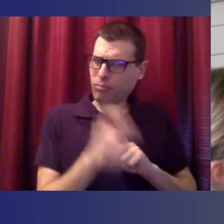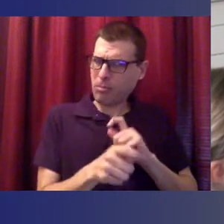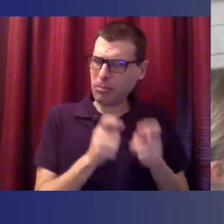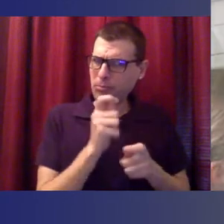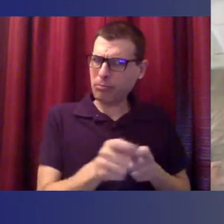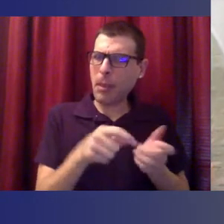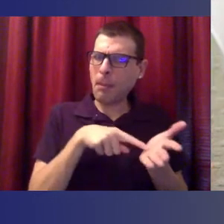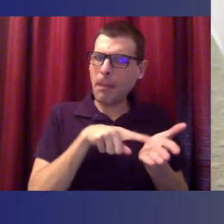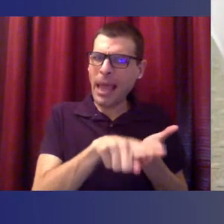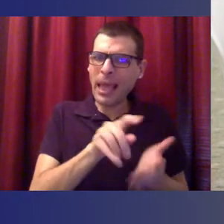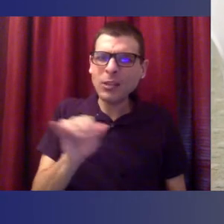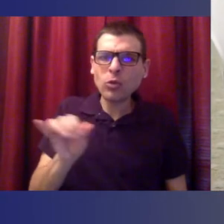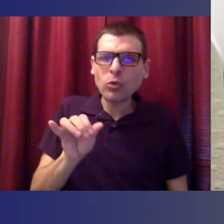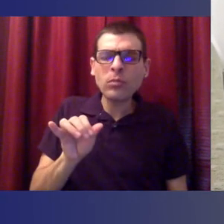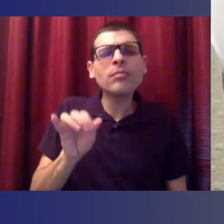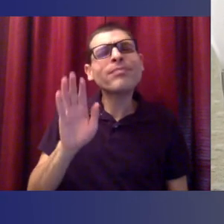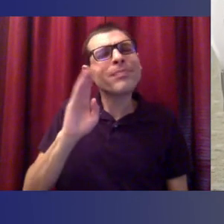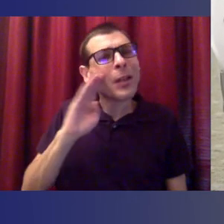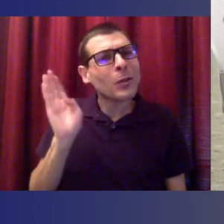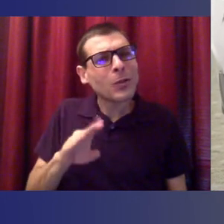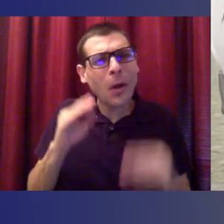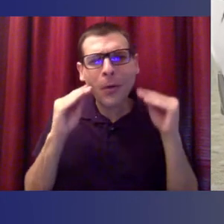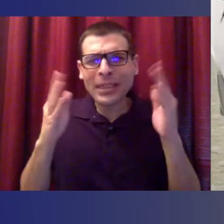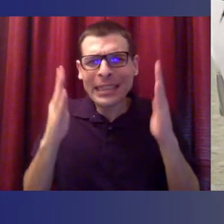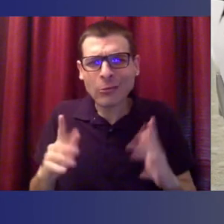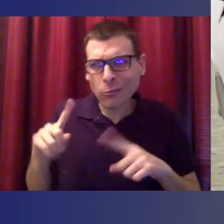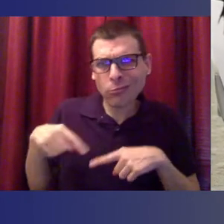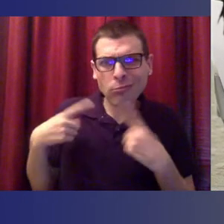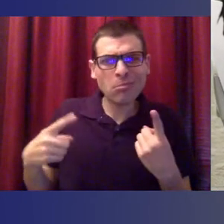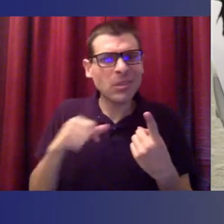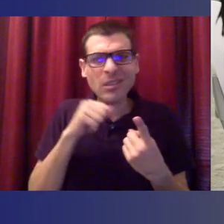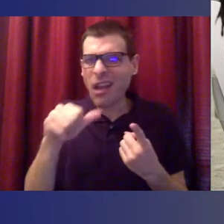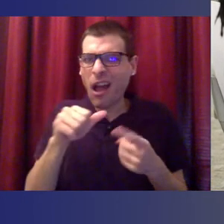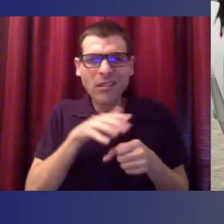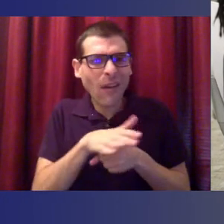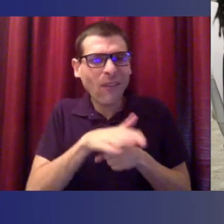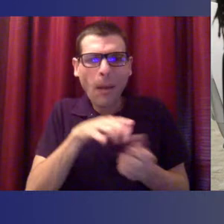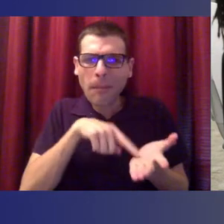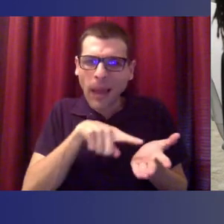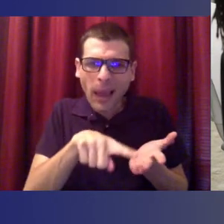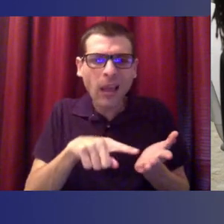ends meet. And it lifts an enormous burden, often